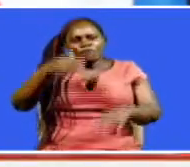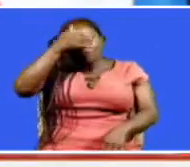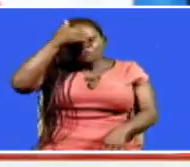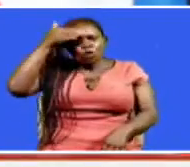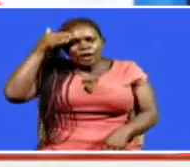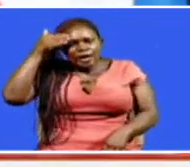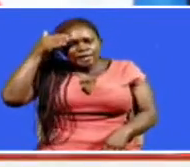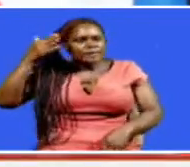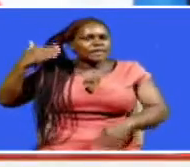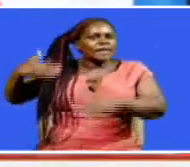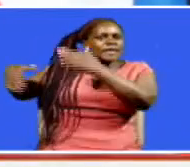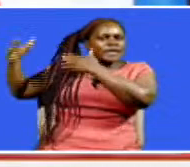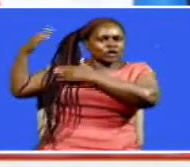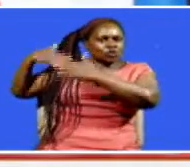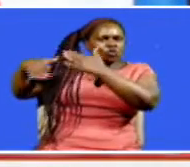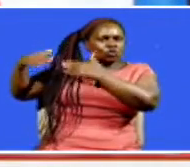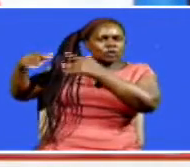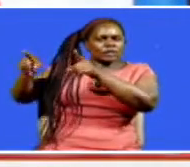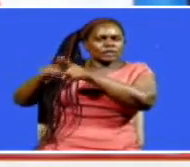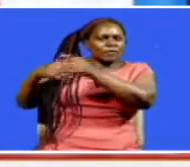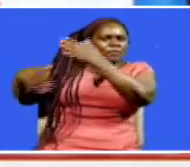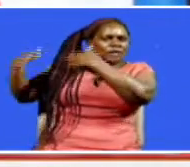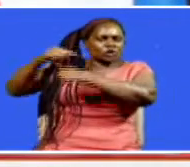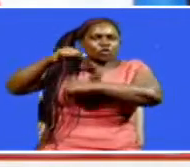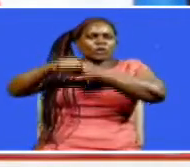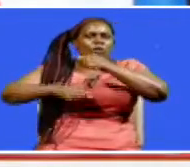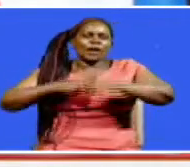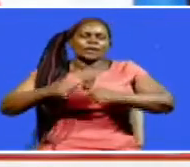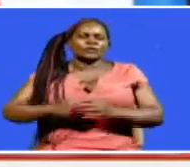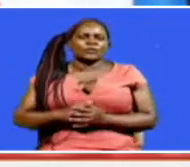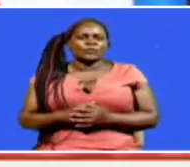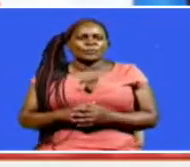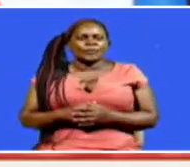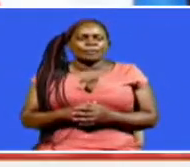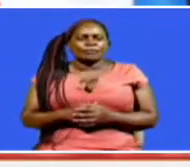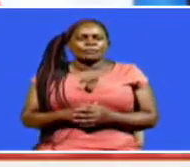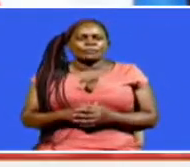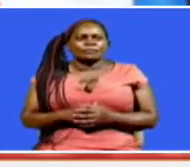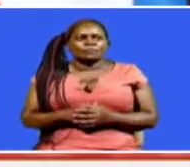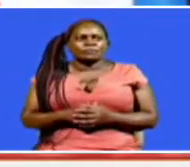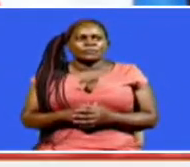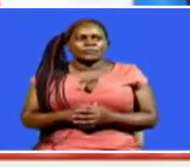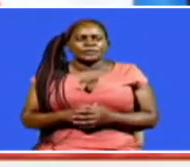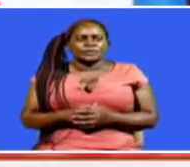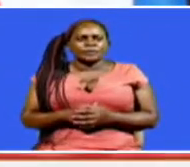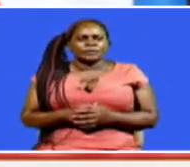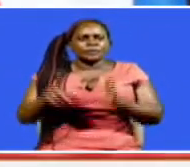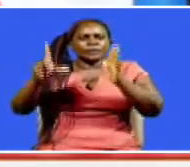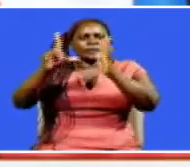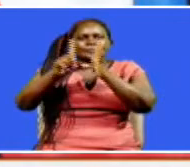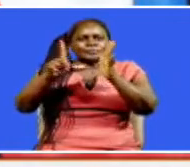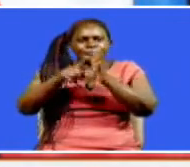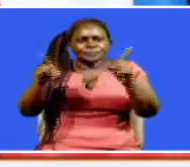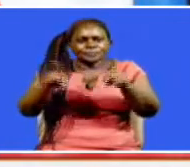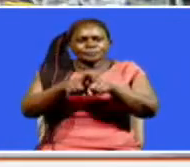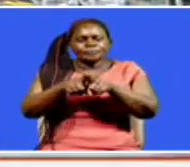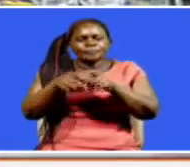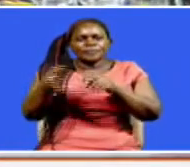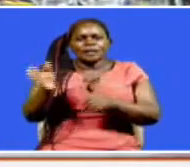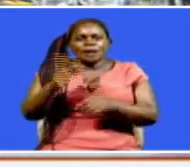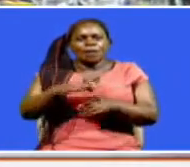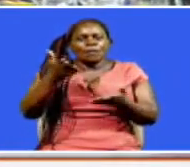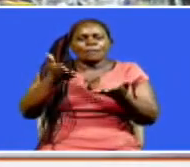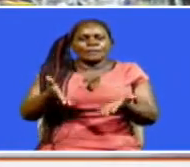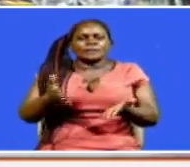backs on history and historical actions and omissions whose legacies encumber our